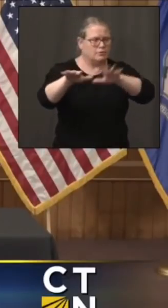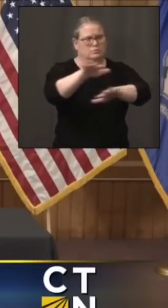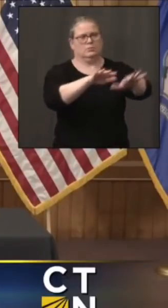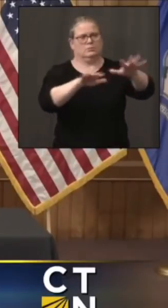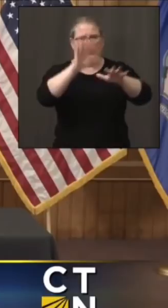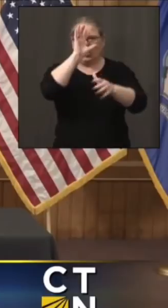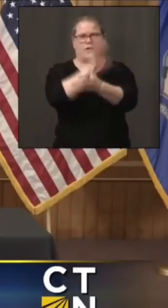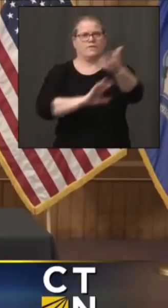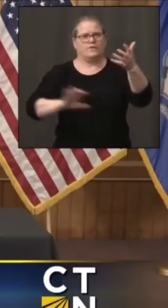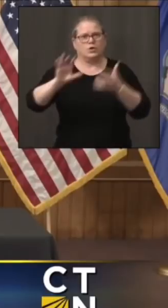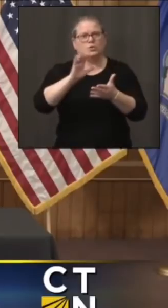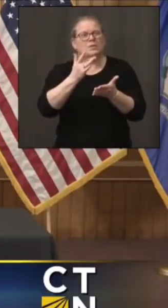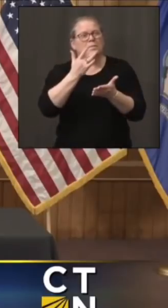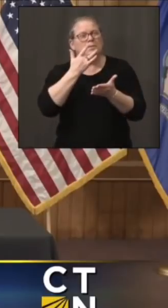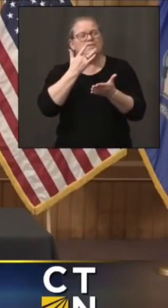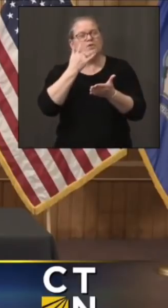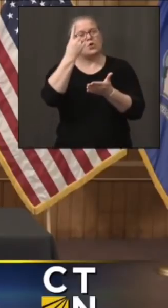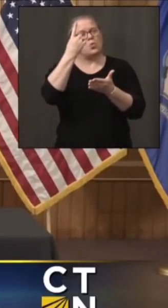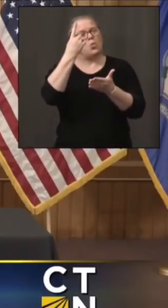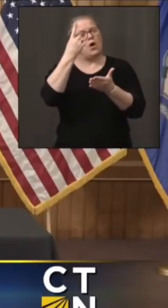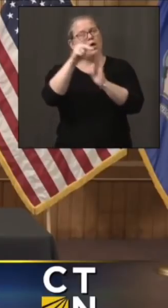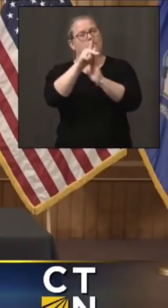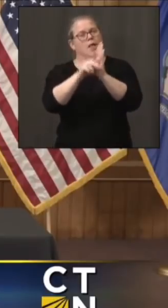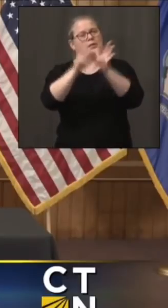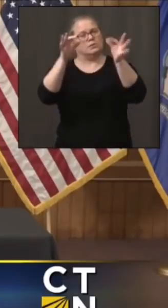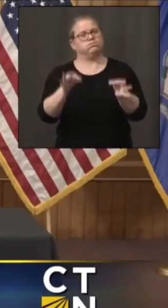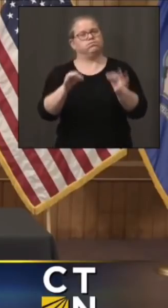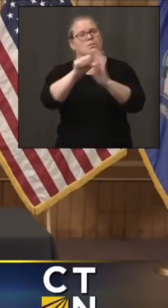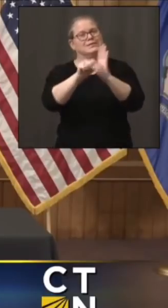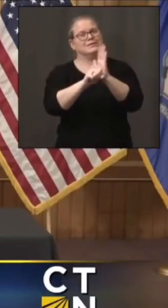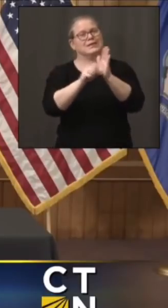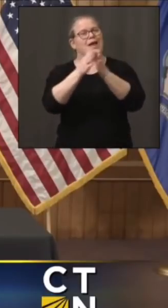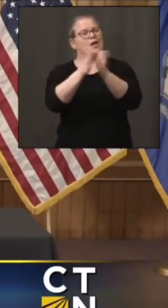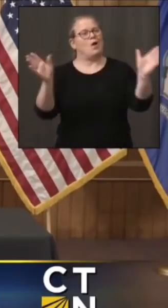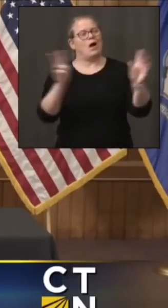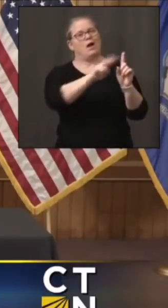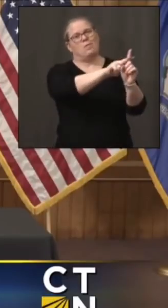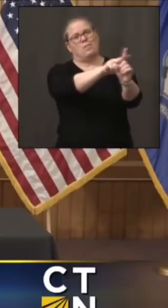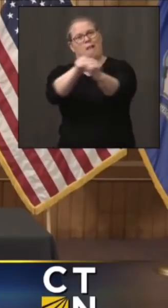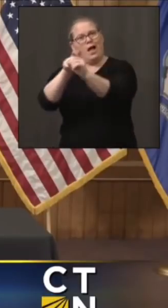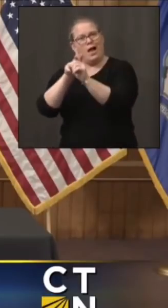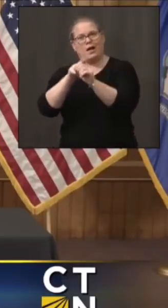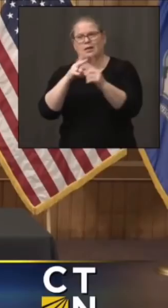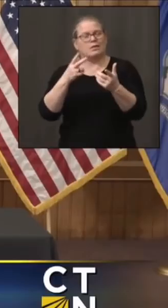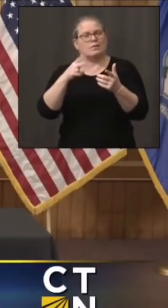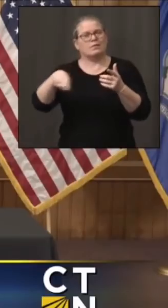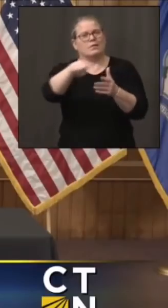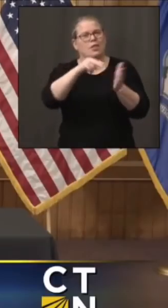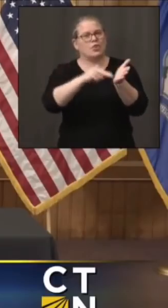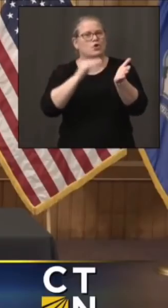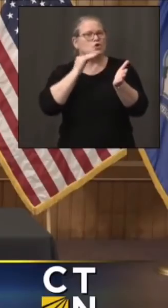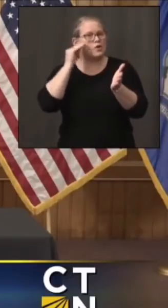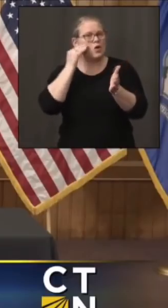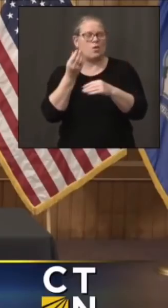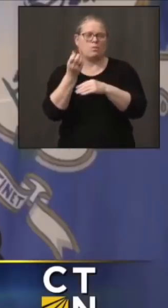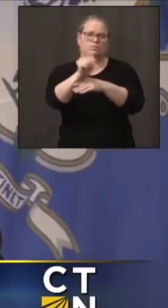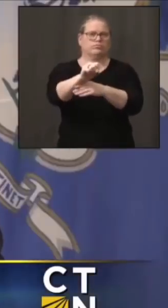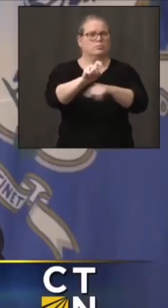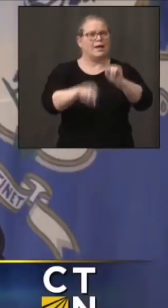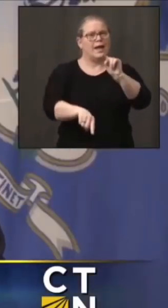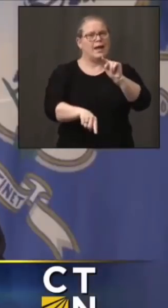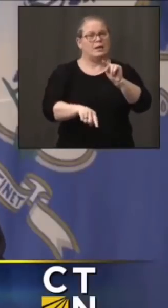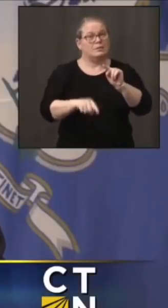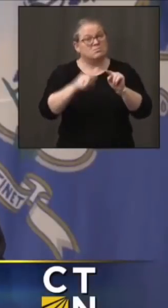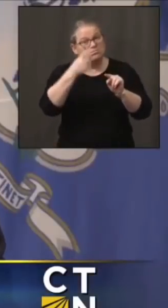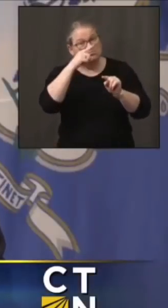statewide policy that that the facilities can't override. Any thoughts on that? Well, I'll start and then